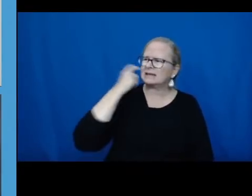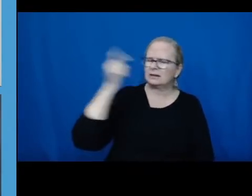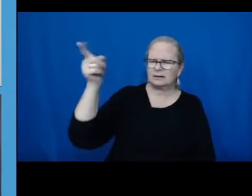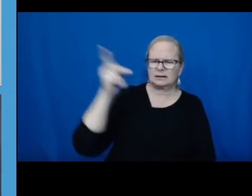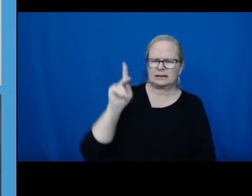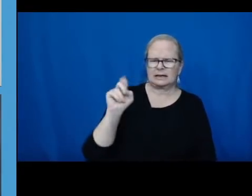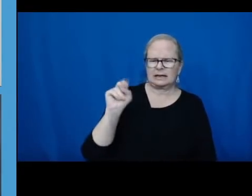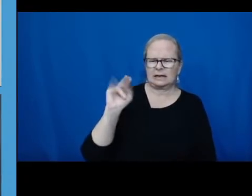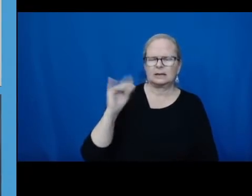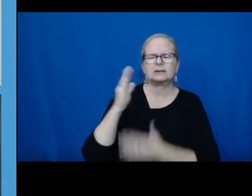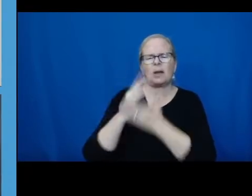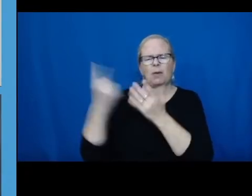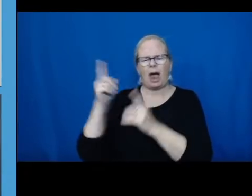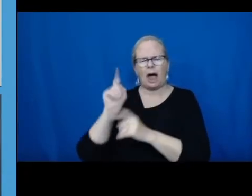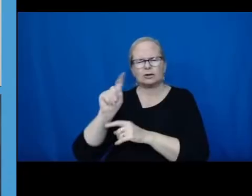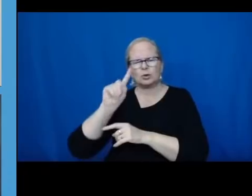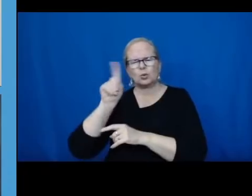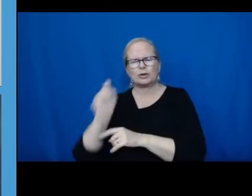lack of teachers,